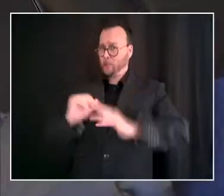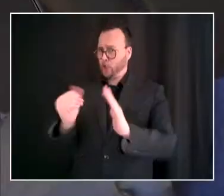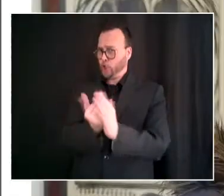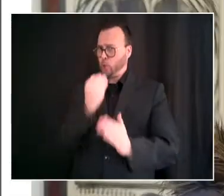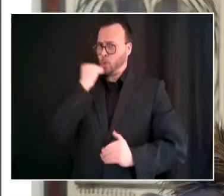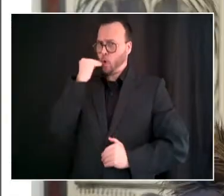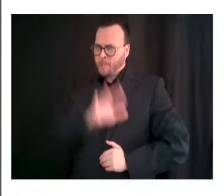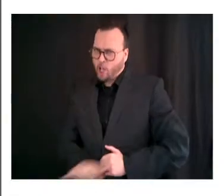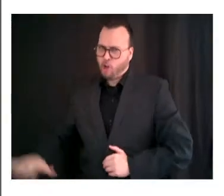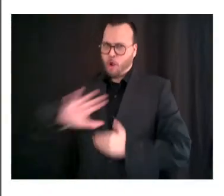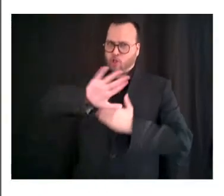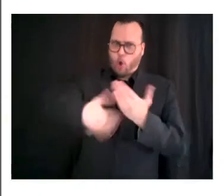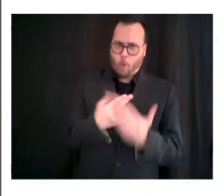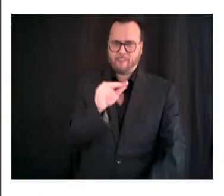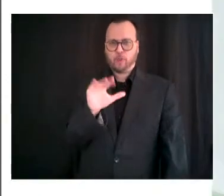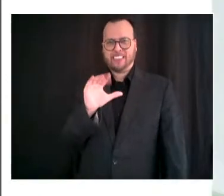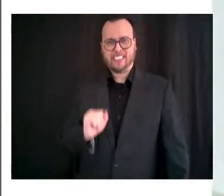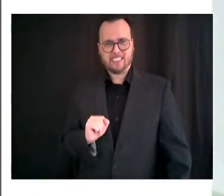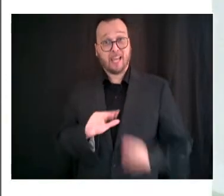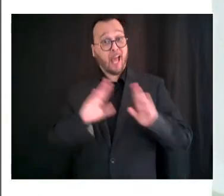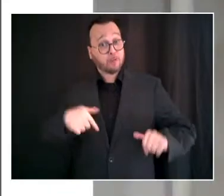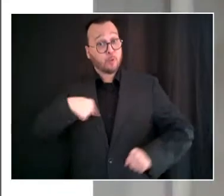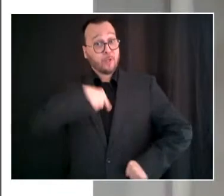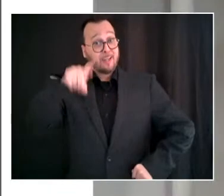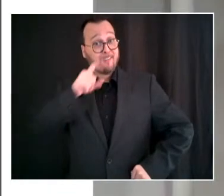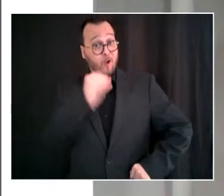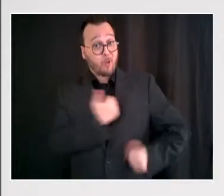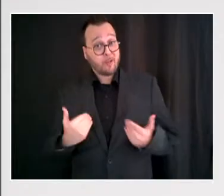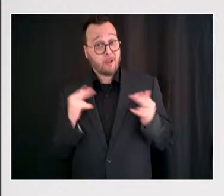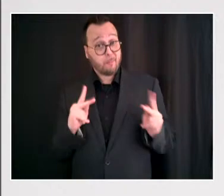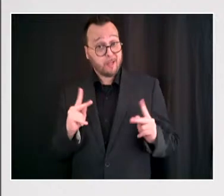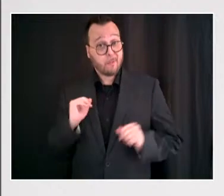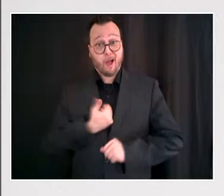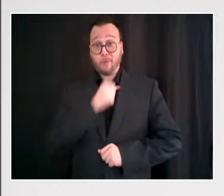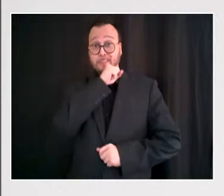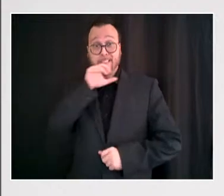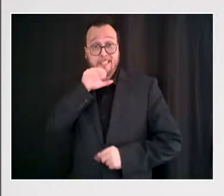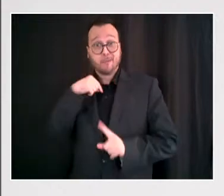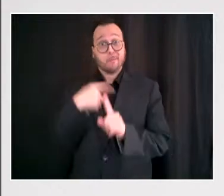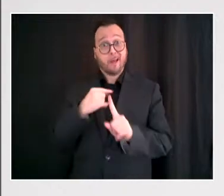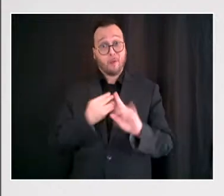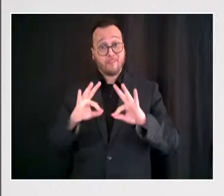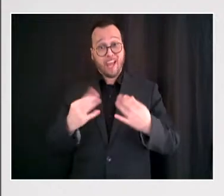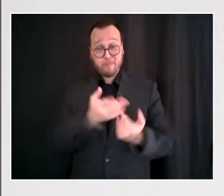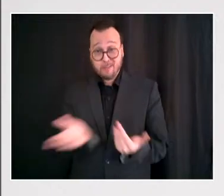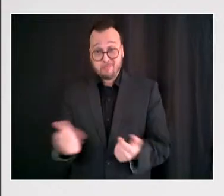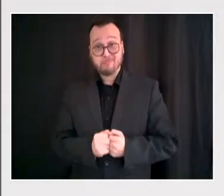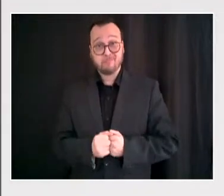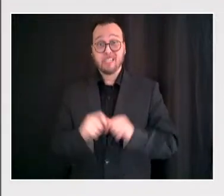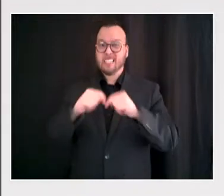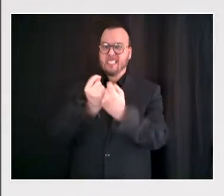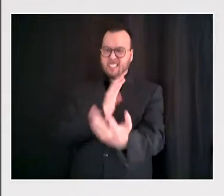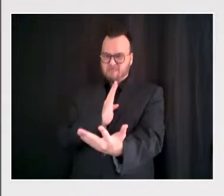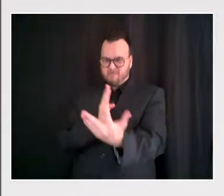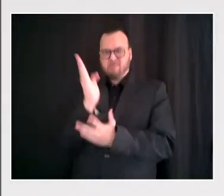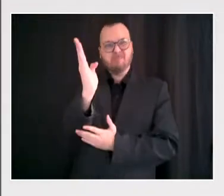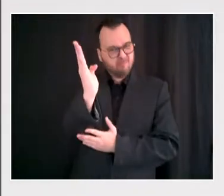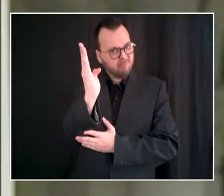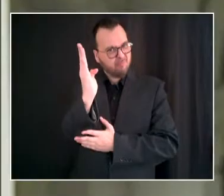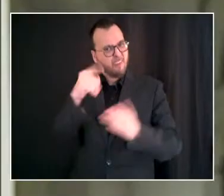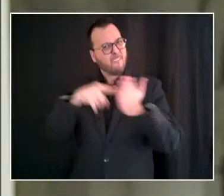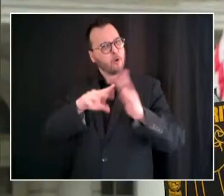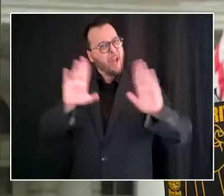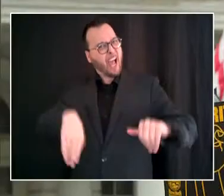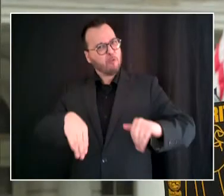boroughs. Housing that we need for our young people, our seniors, and our families. His team has shattered affordable housing records over and over